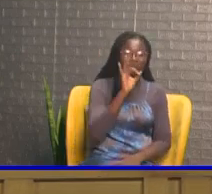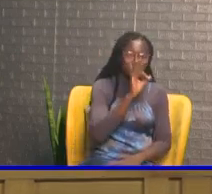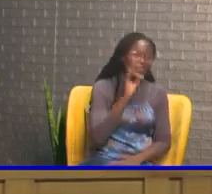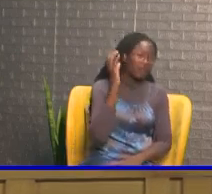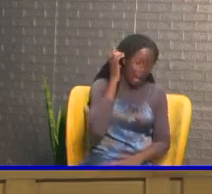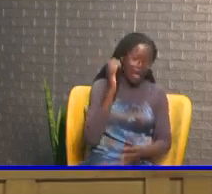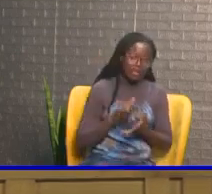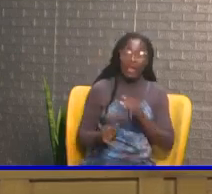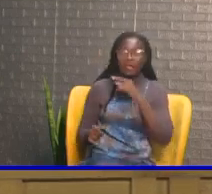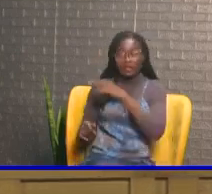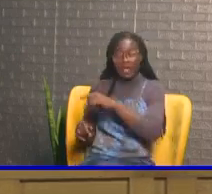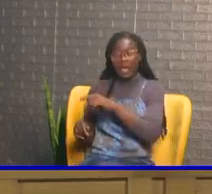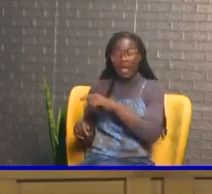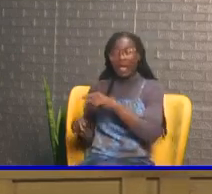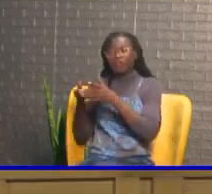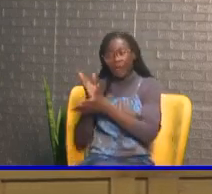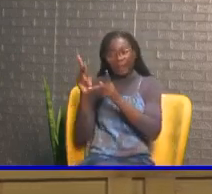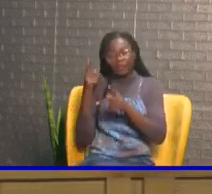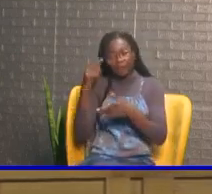point. That's the only way you can handle it.